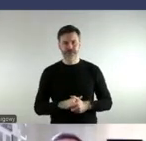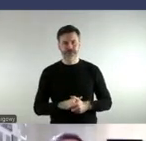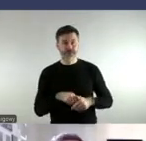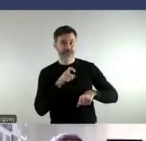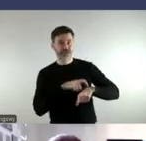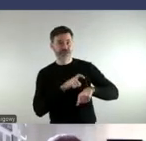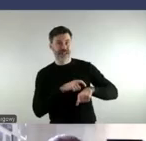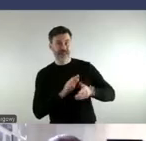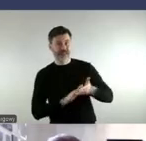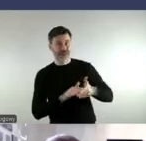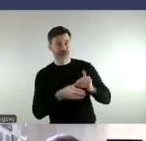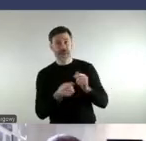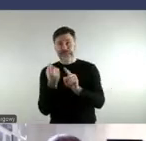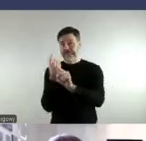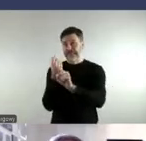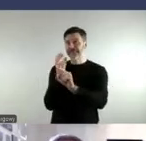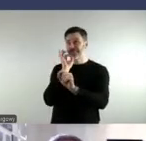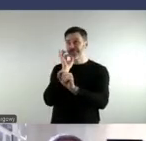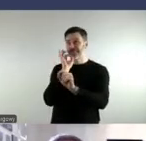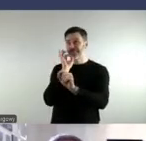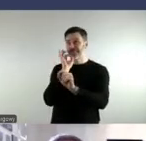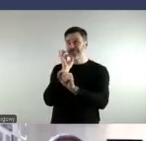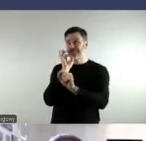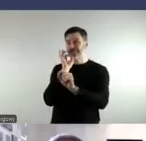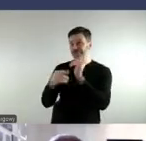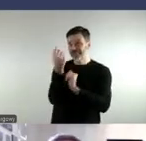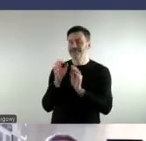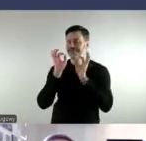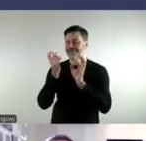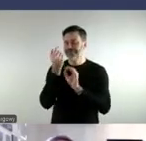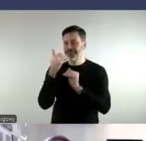is. Unfortunately, we have to finish.